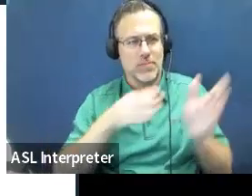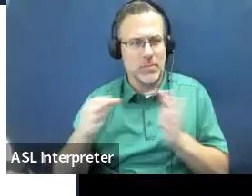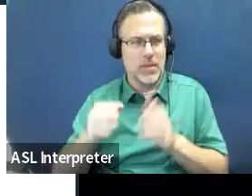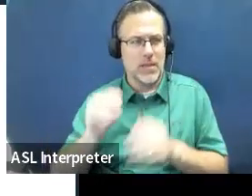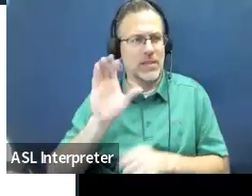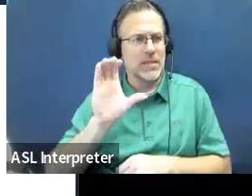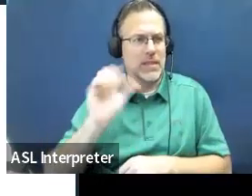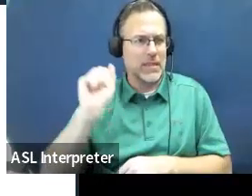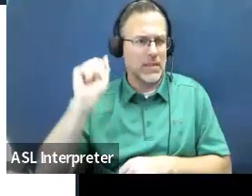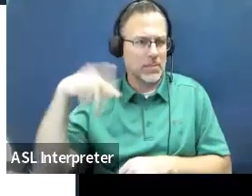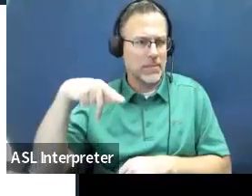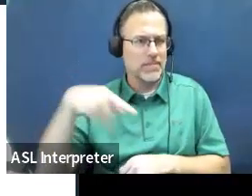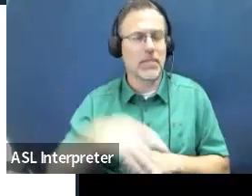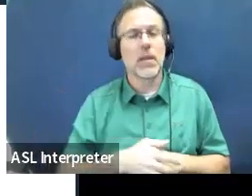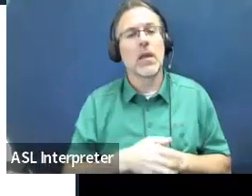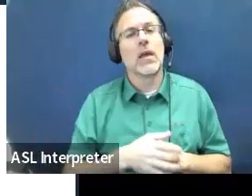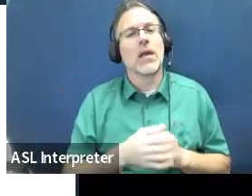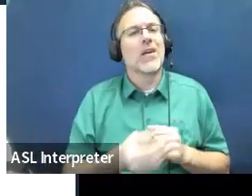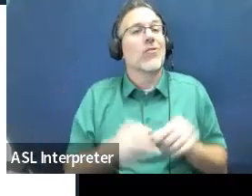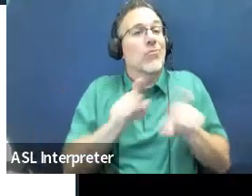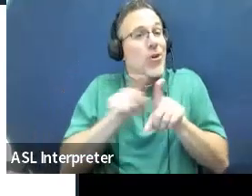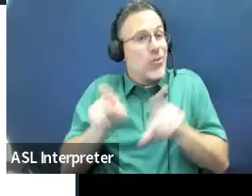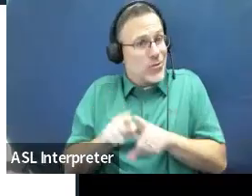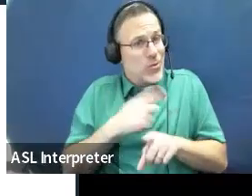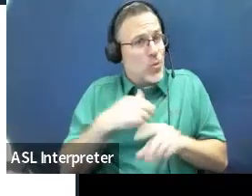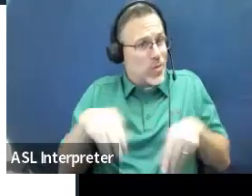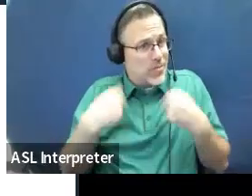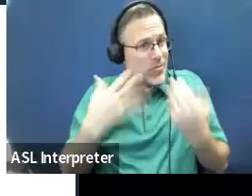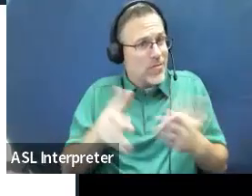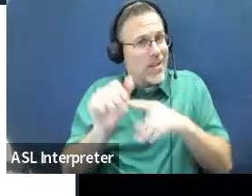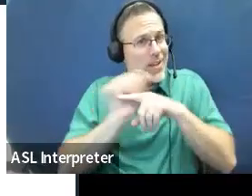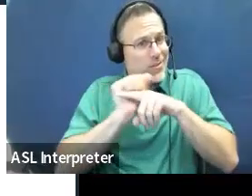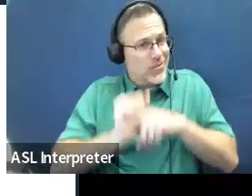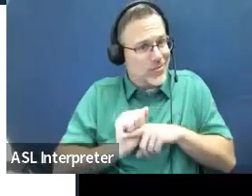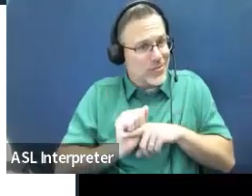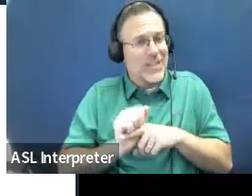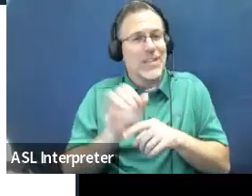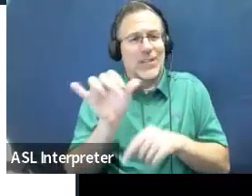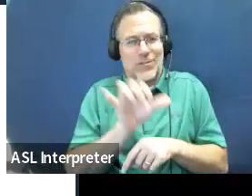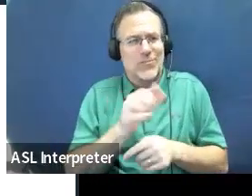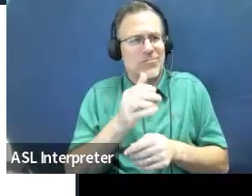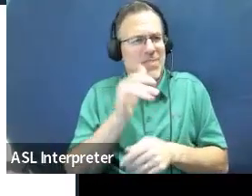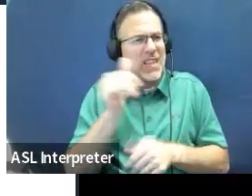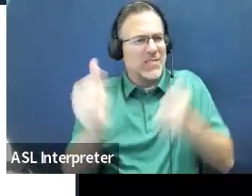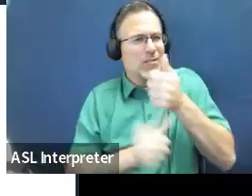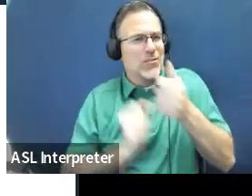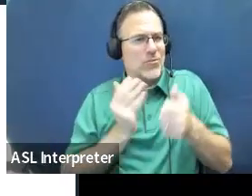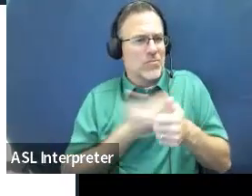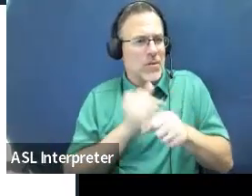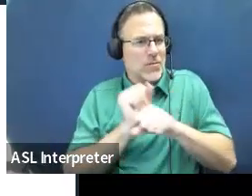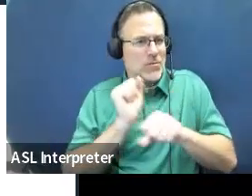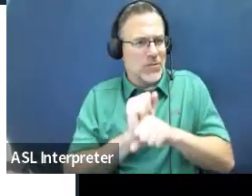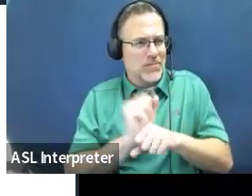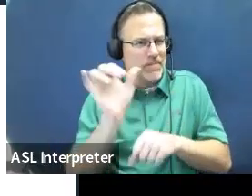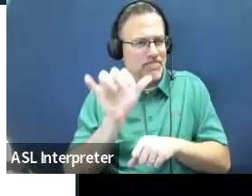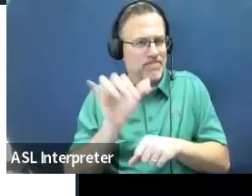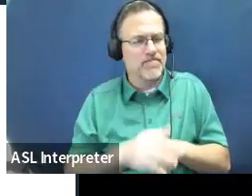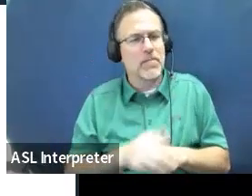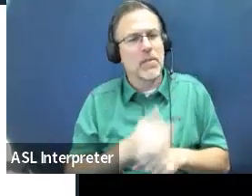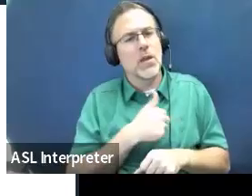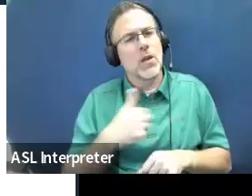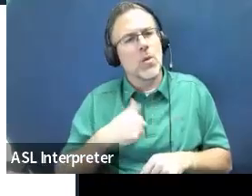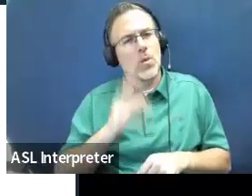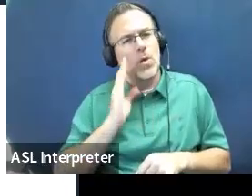provide professional development or training like we're doing today. And so when we do that, we